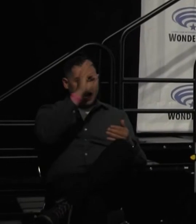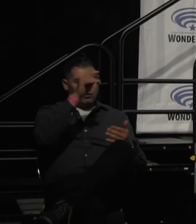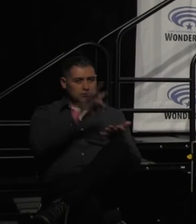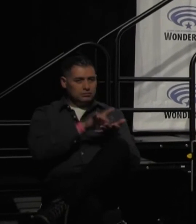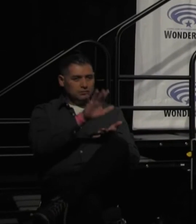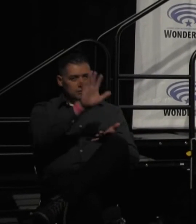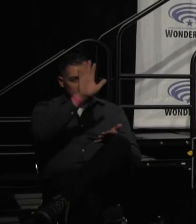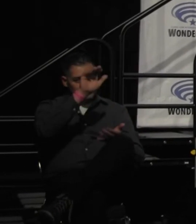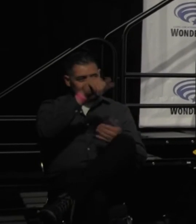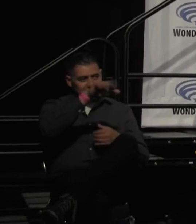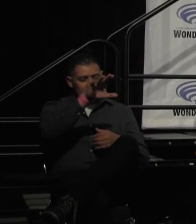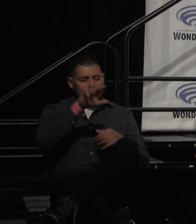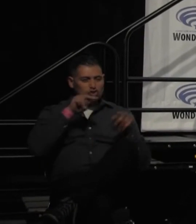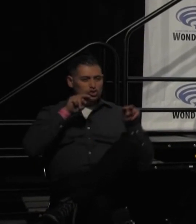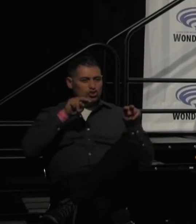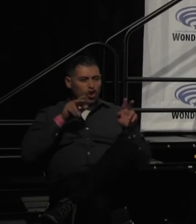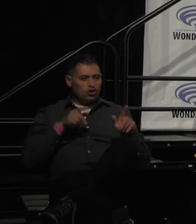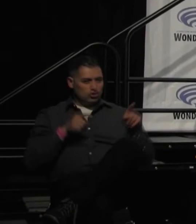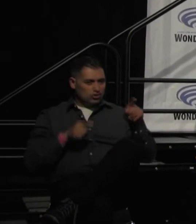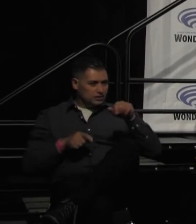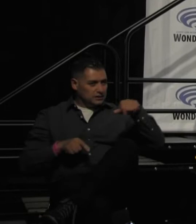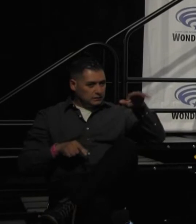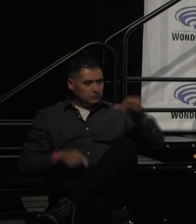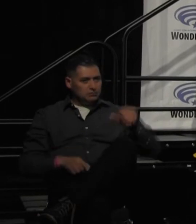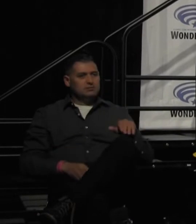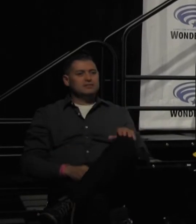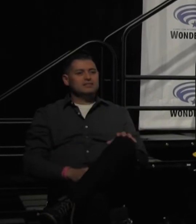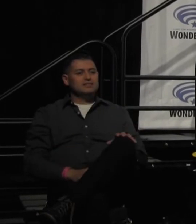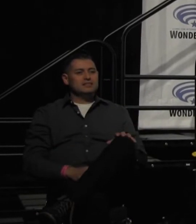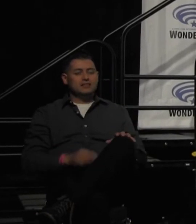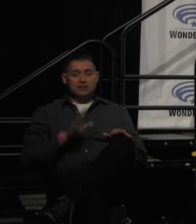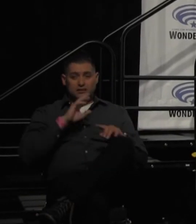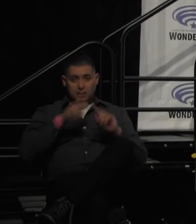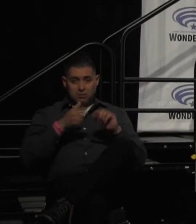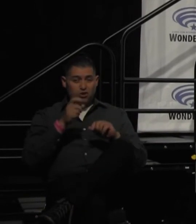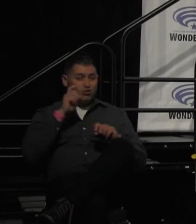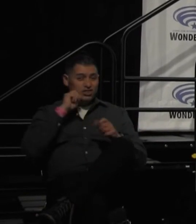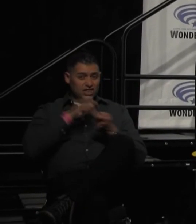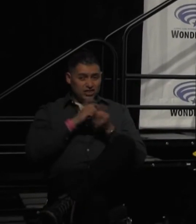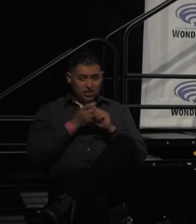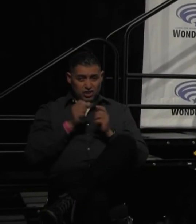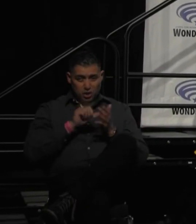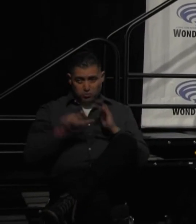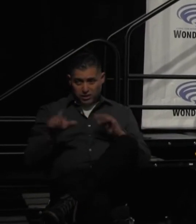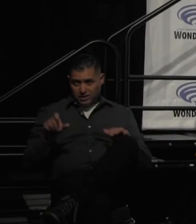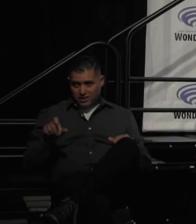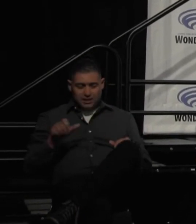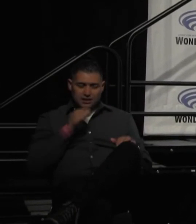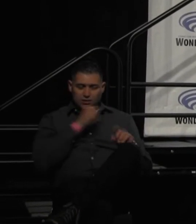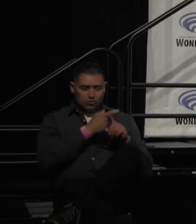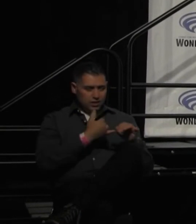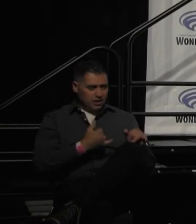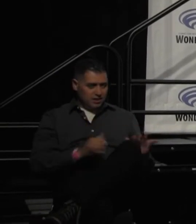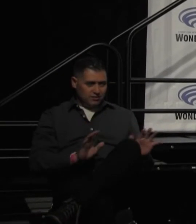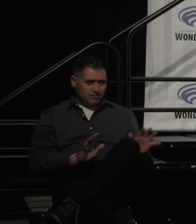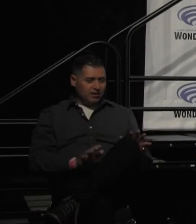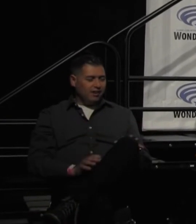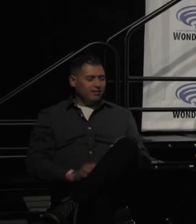He's a stalker. No. You want to talk about your sex change operation? Not at this moment.